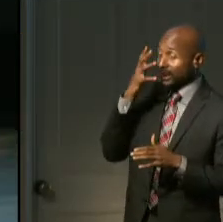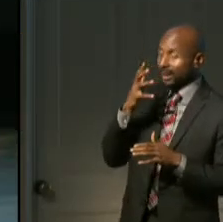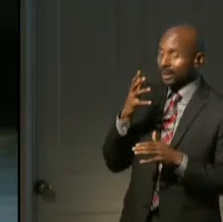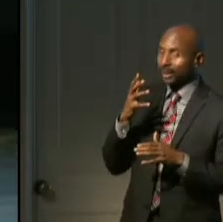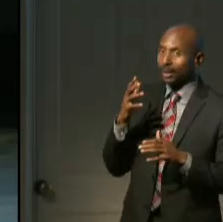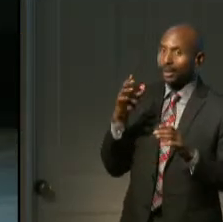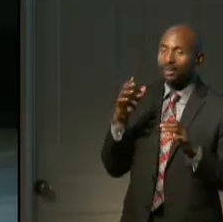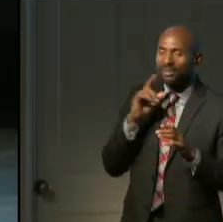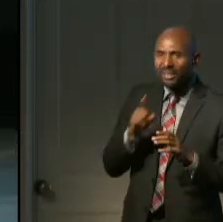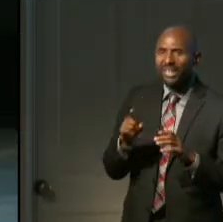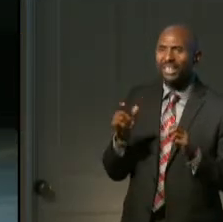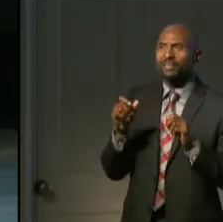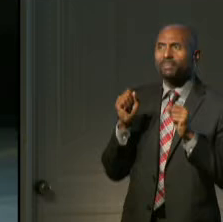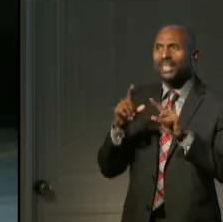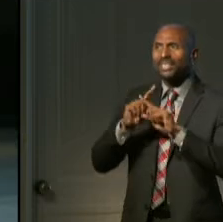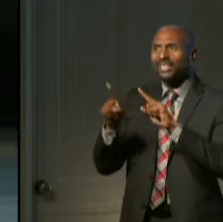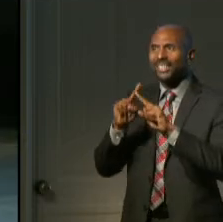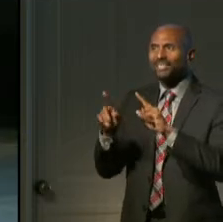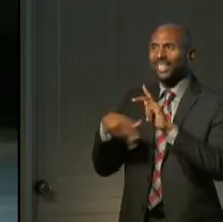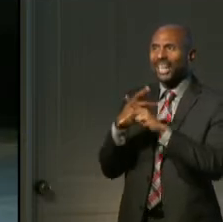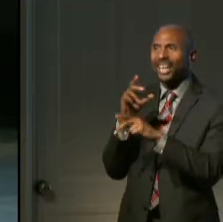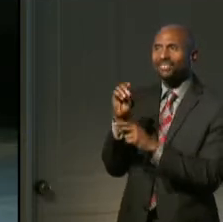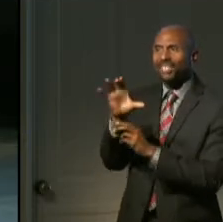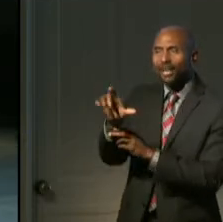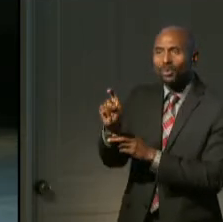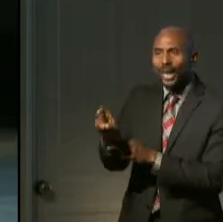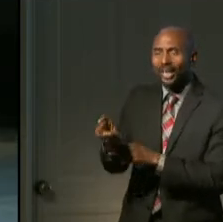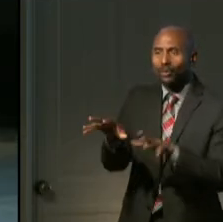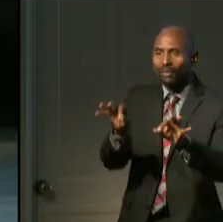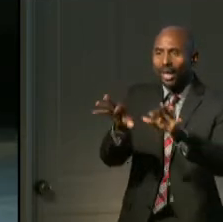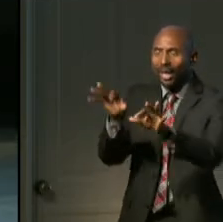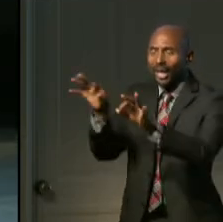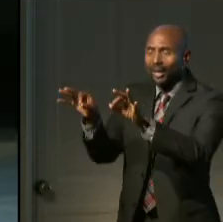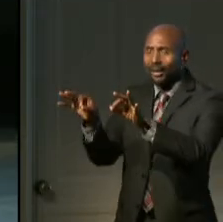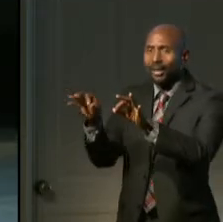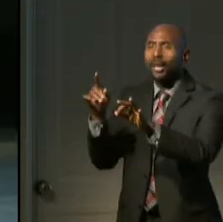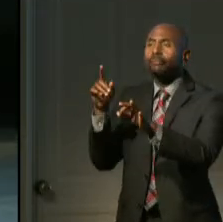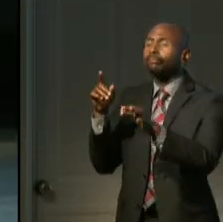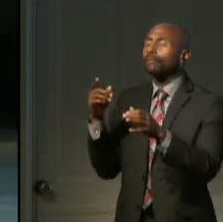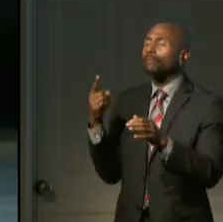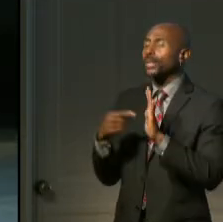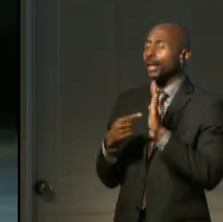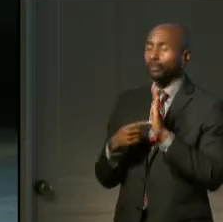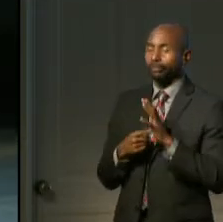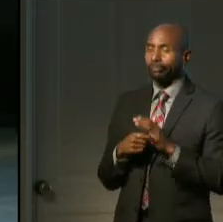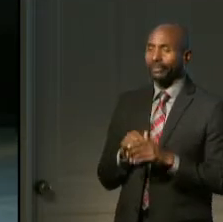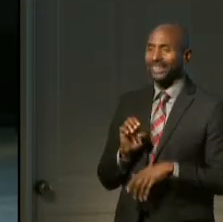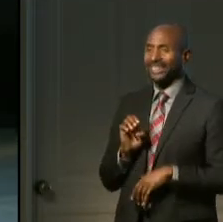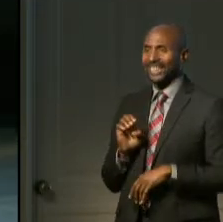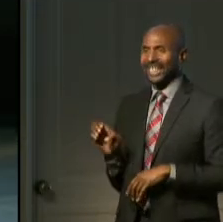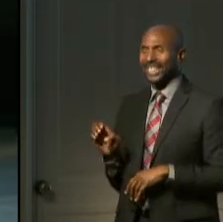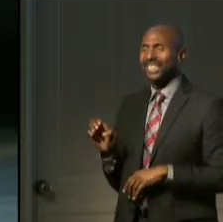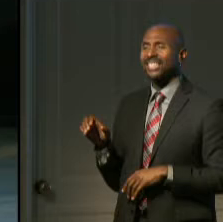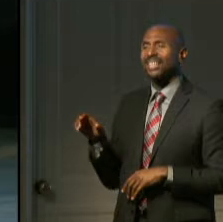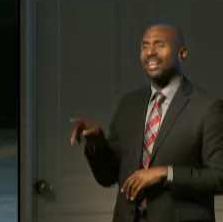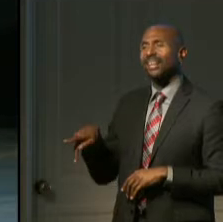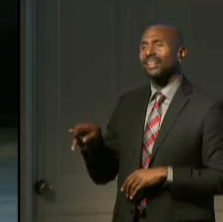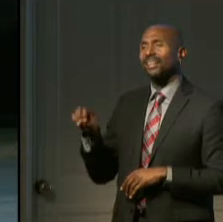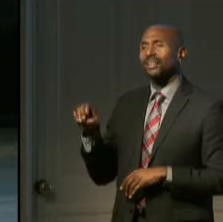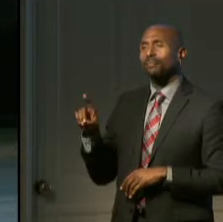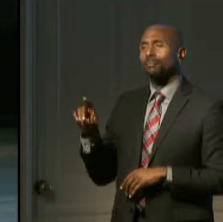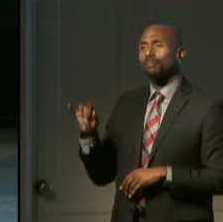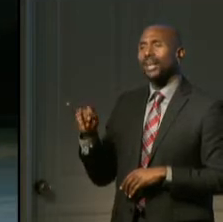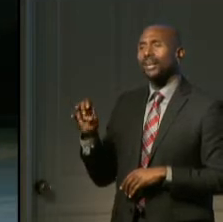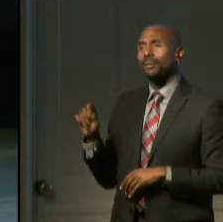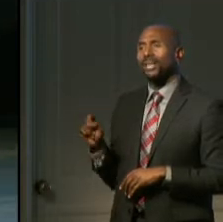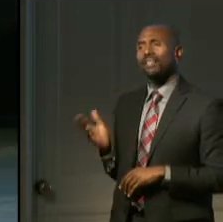have to go to, including to know about like what's in the East Pediment. There's like 2 sentences from Plutarch that got written down that gives us